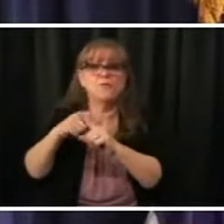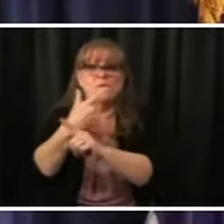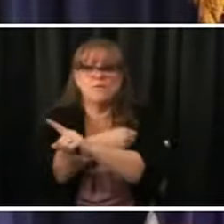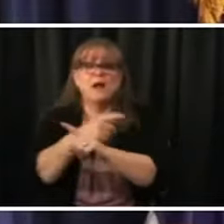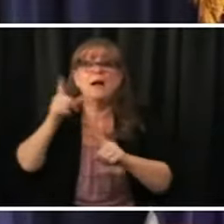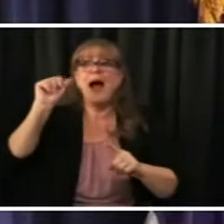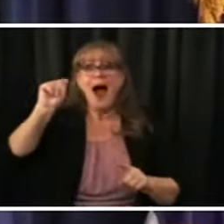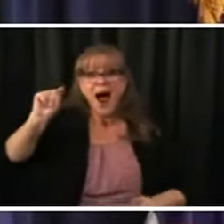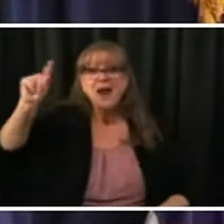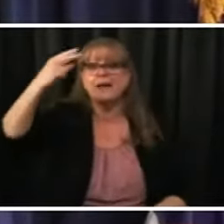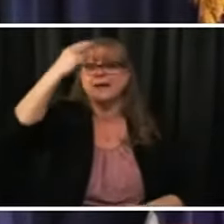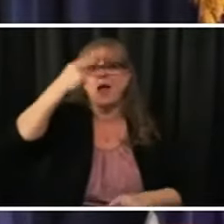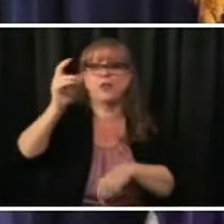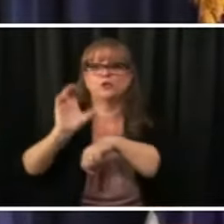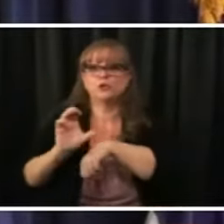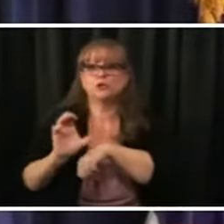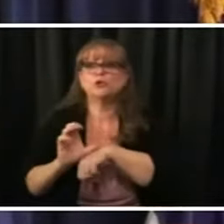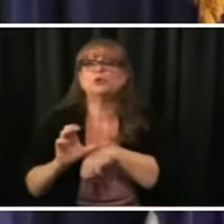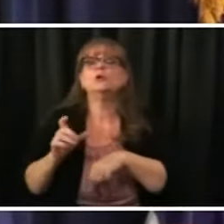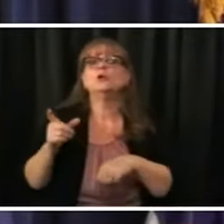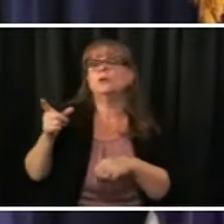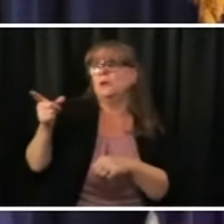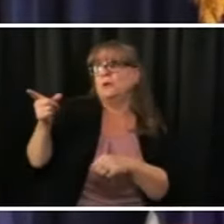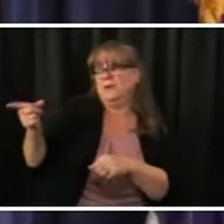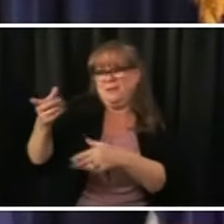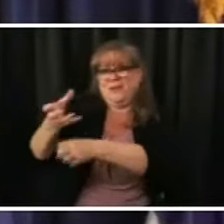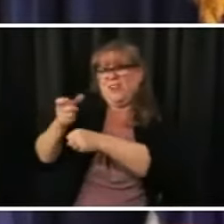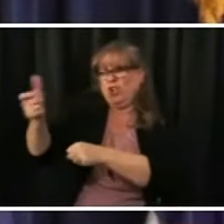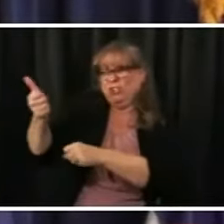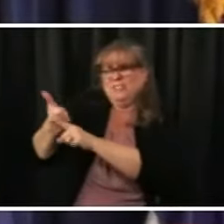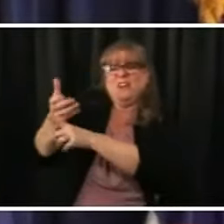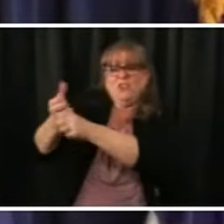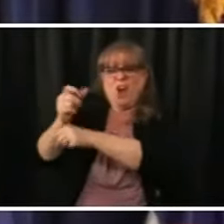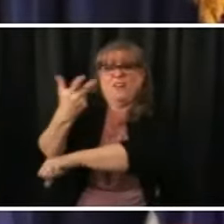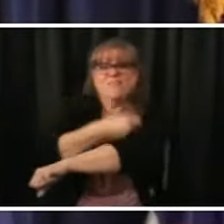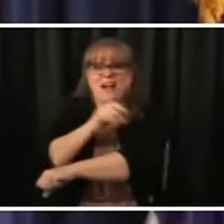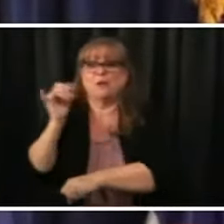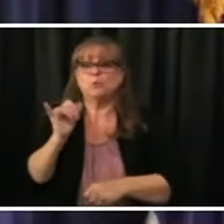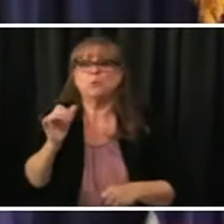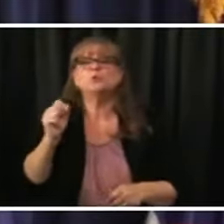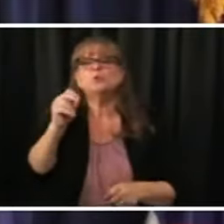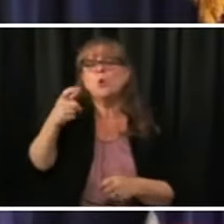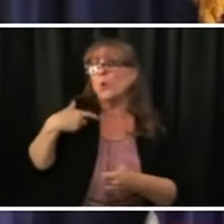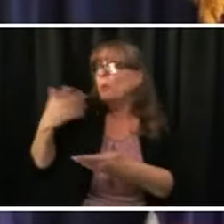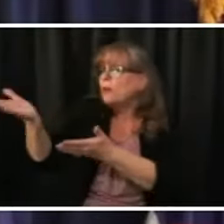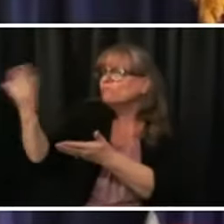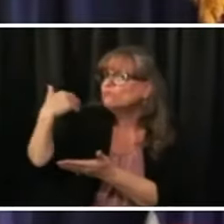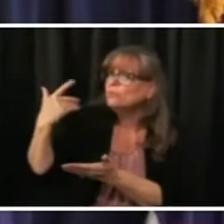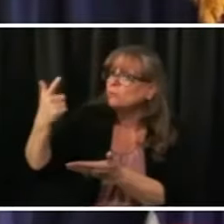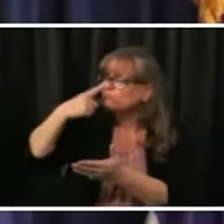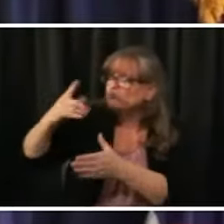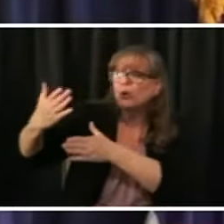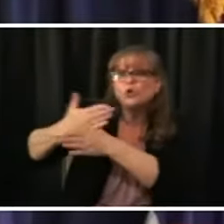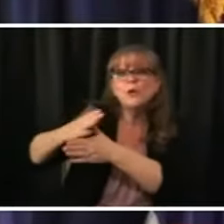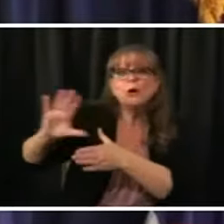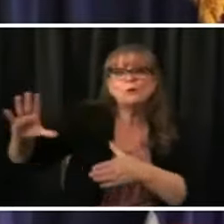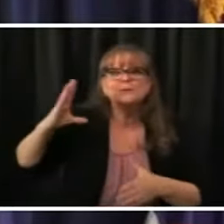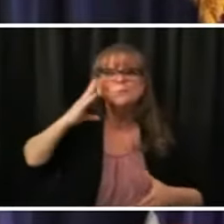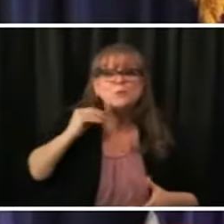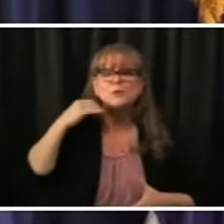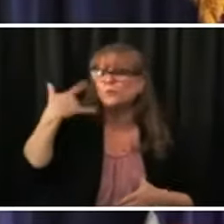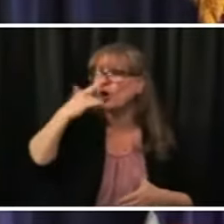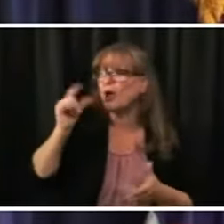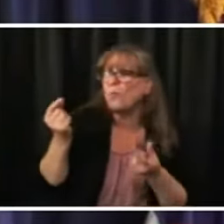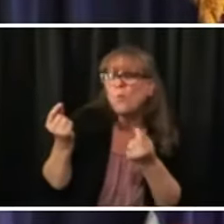a Coloradan over 70, and will share with you her personal experience doing that. Linda.